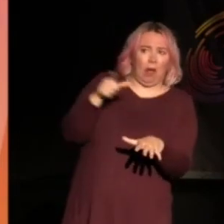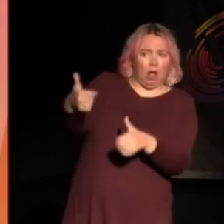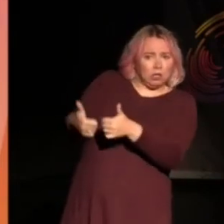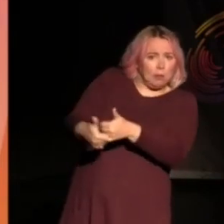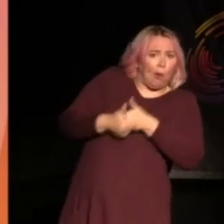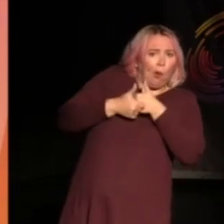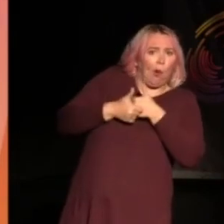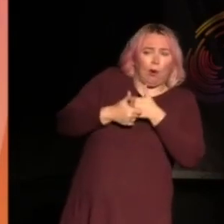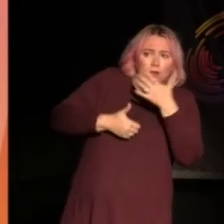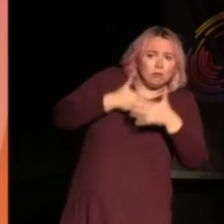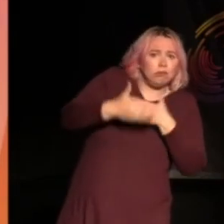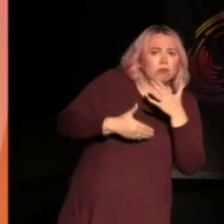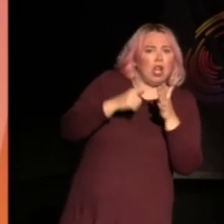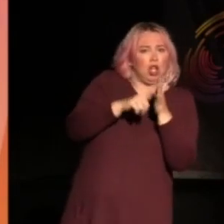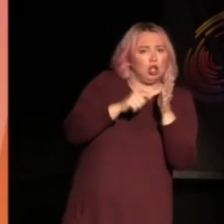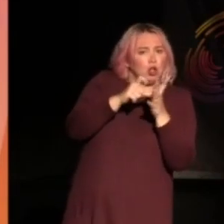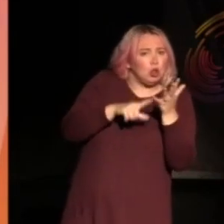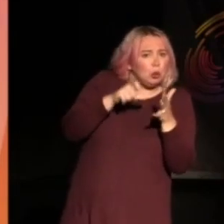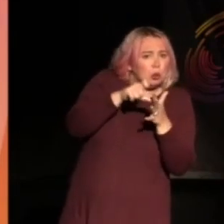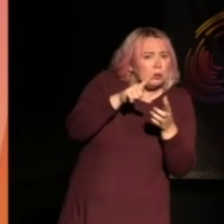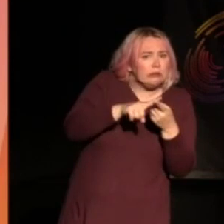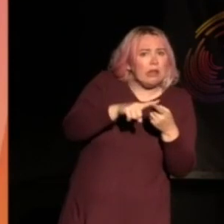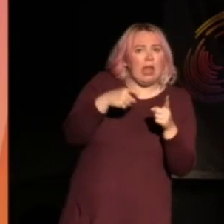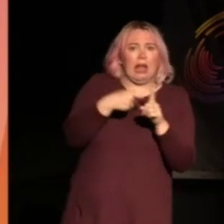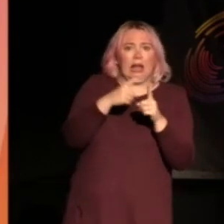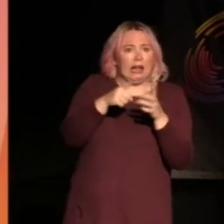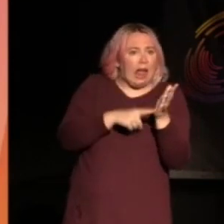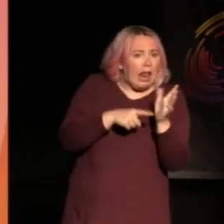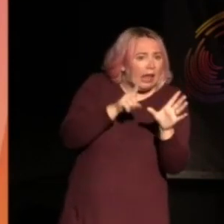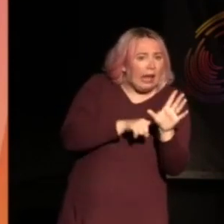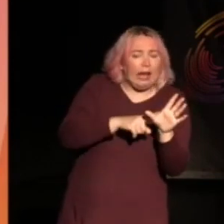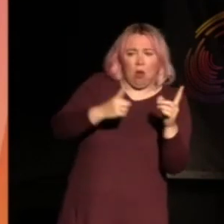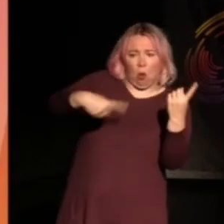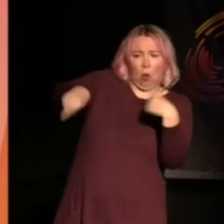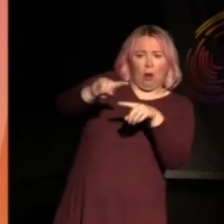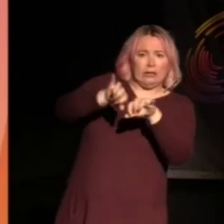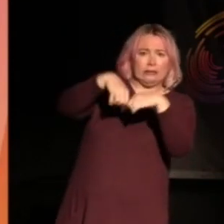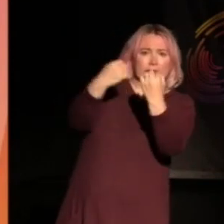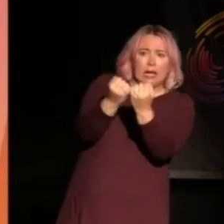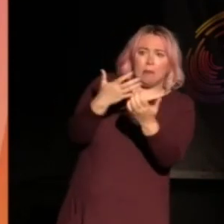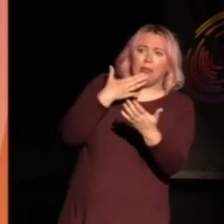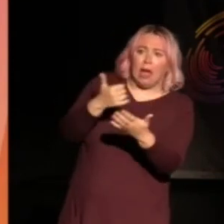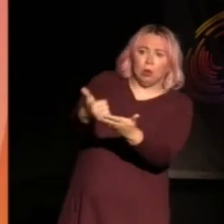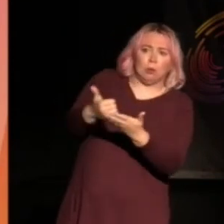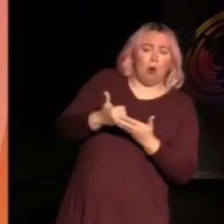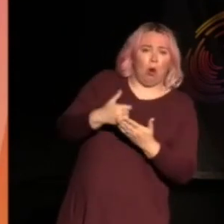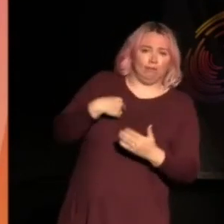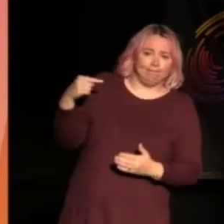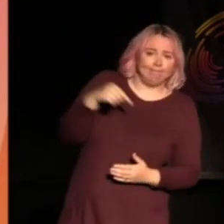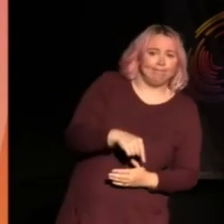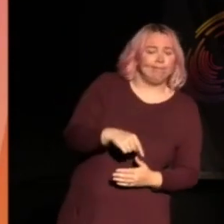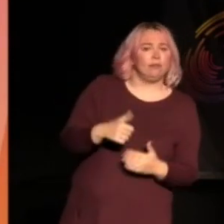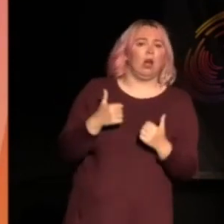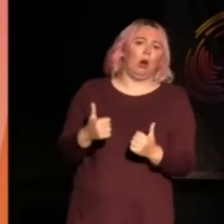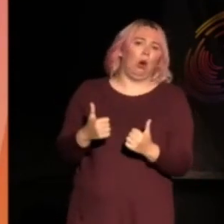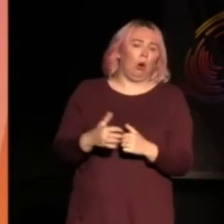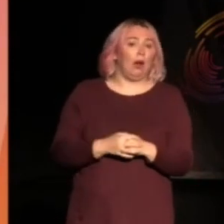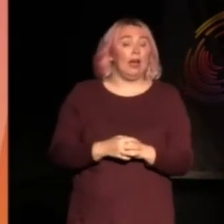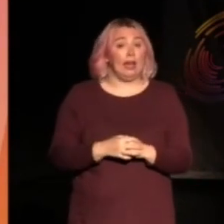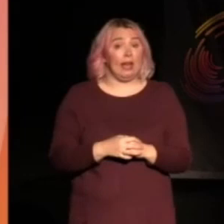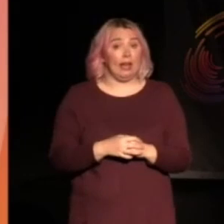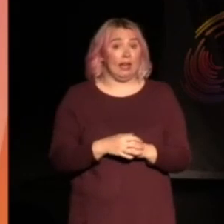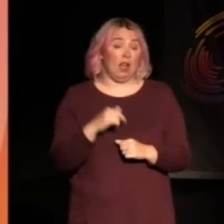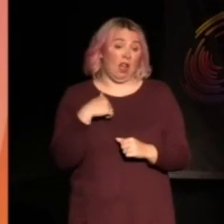entire team, to Jude Kelly, to Maria Bota, and the entire Ripples of Hope team. Thank you. The project within the